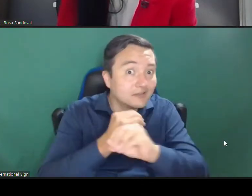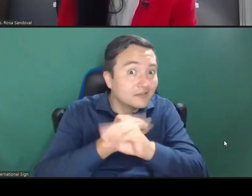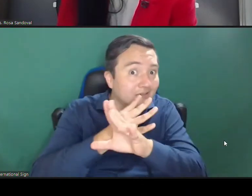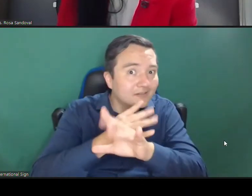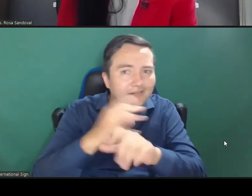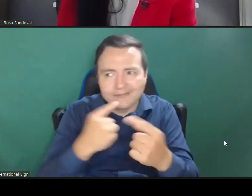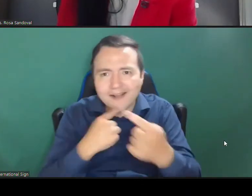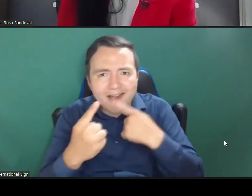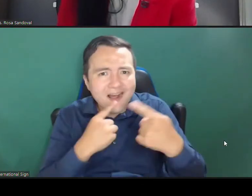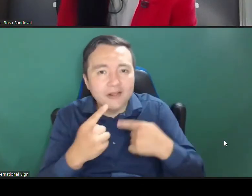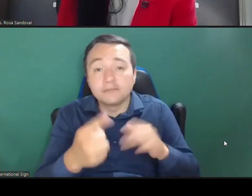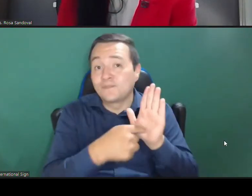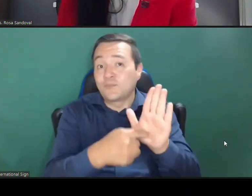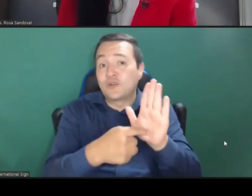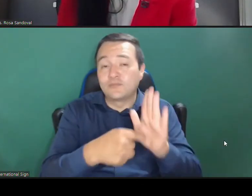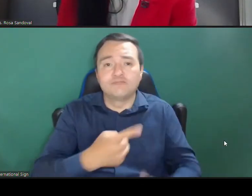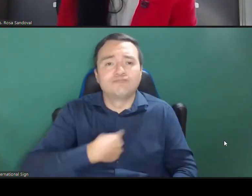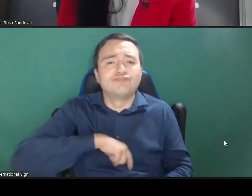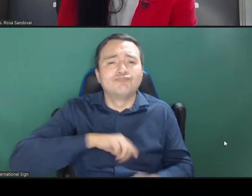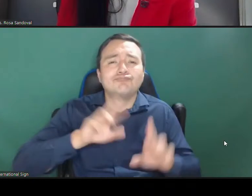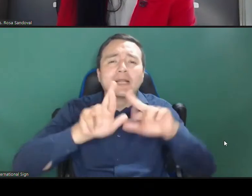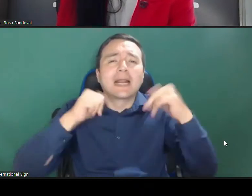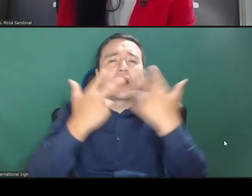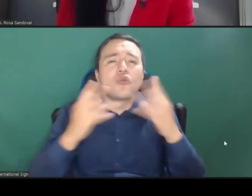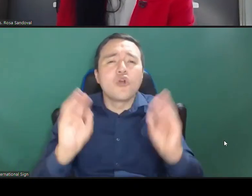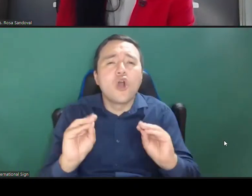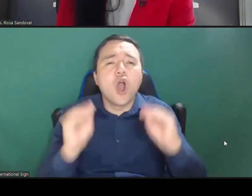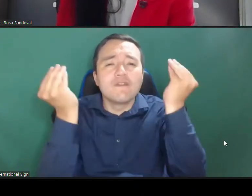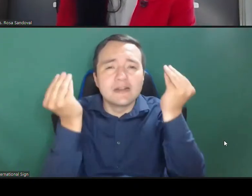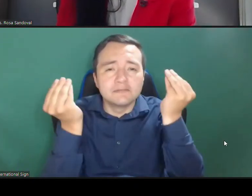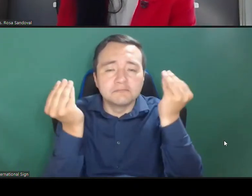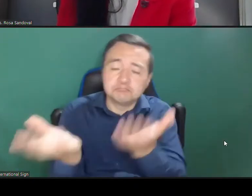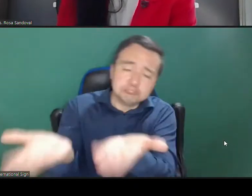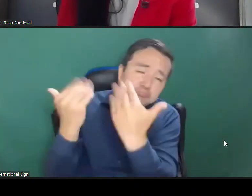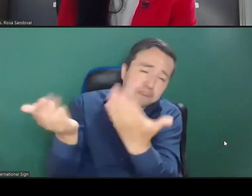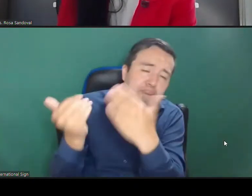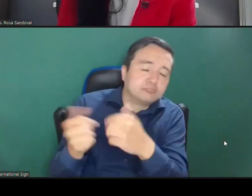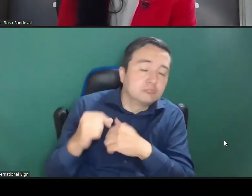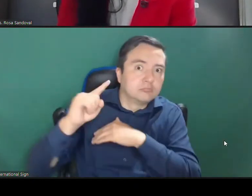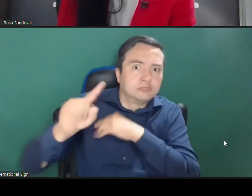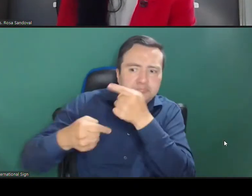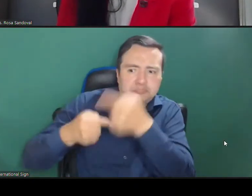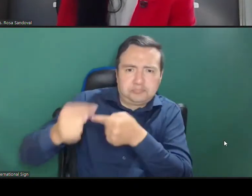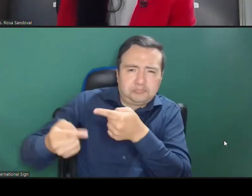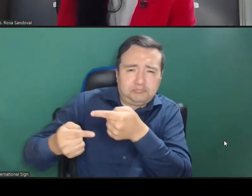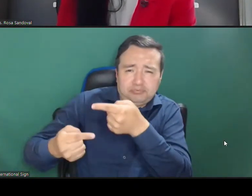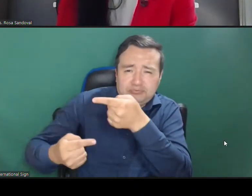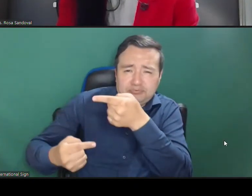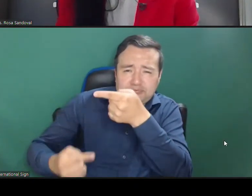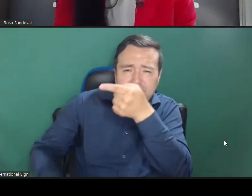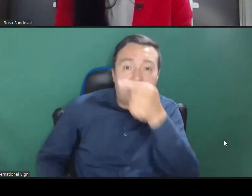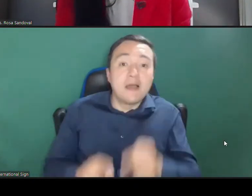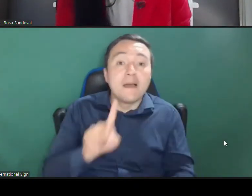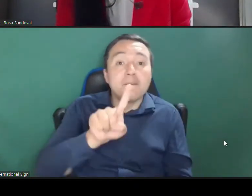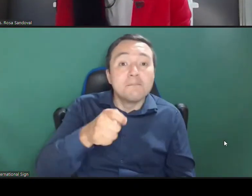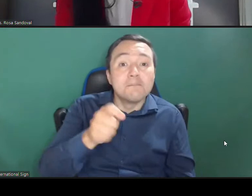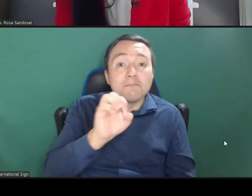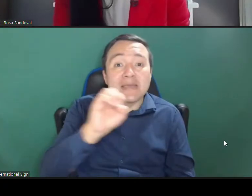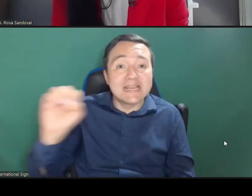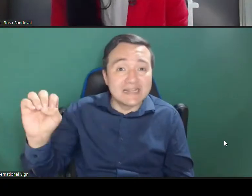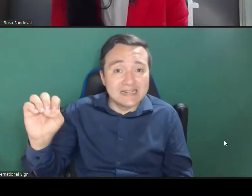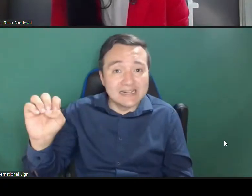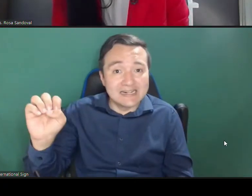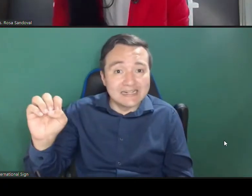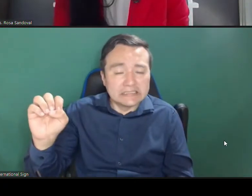on the edges, but now we can meet with them. We hold online meetings with young people, and 1,000 young people showed up. Also, people